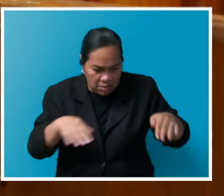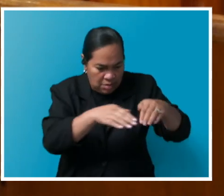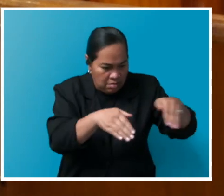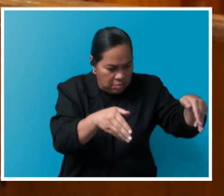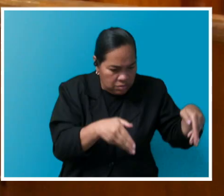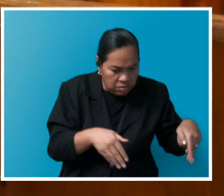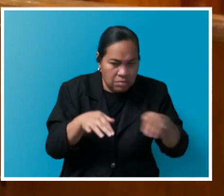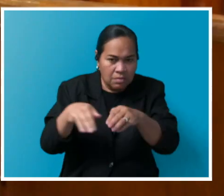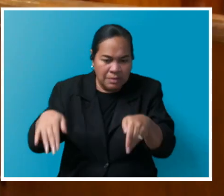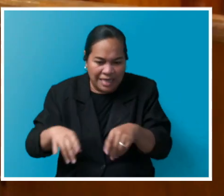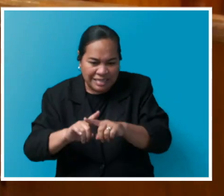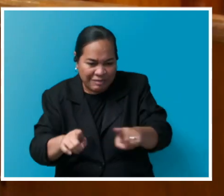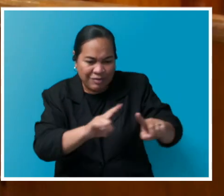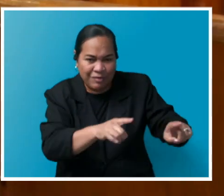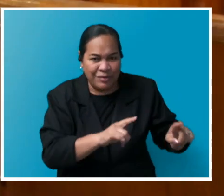200 nautical miles.